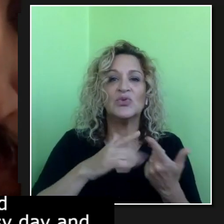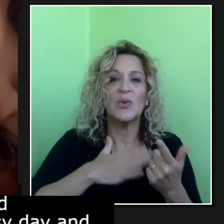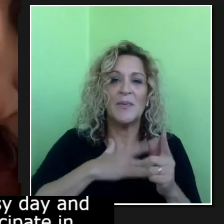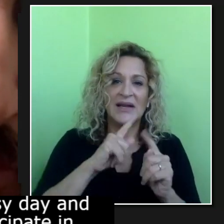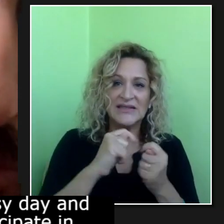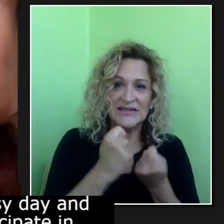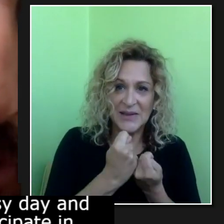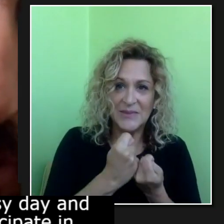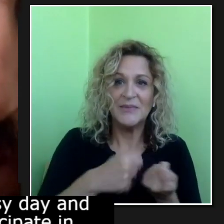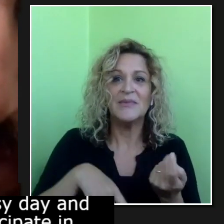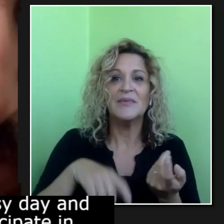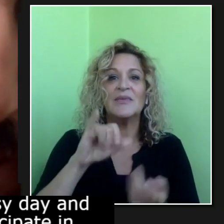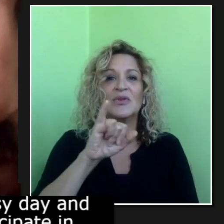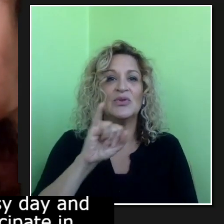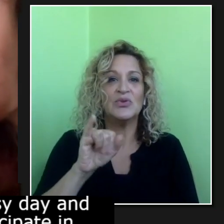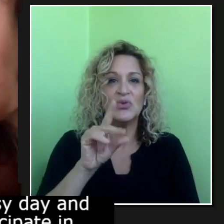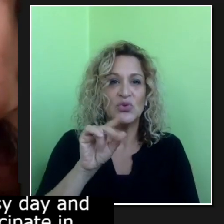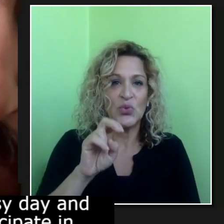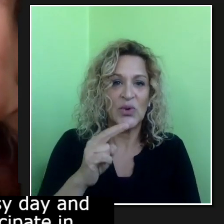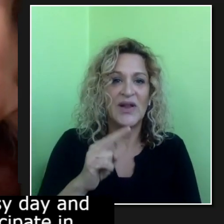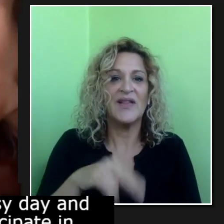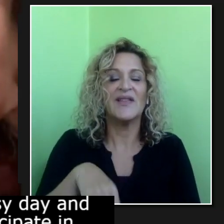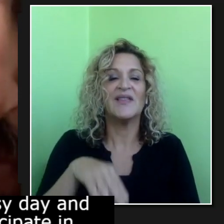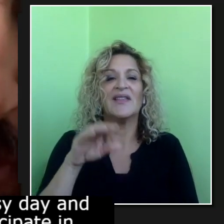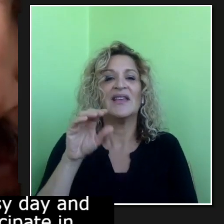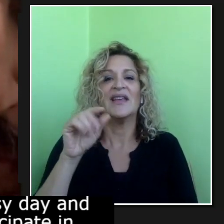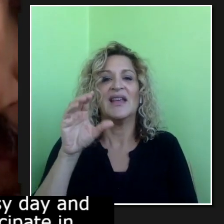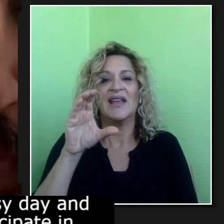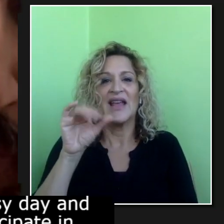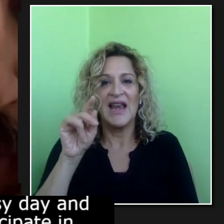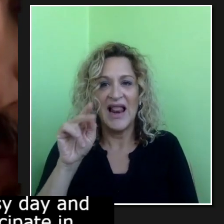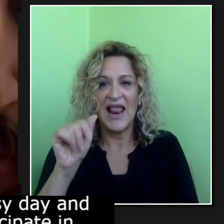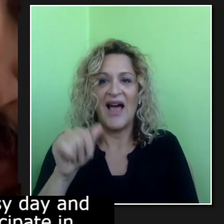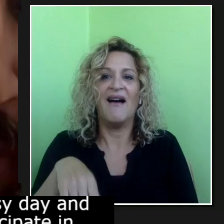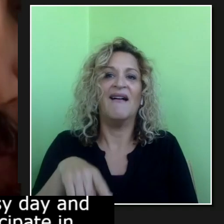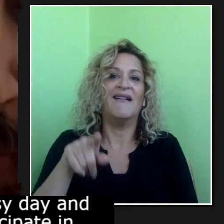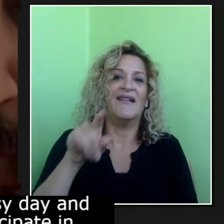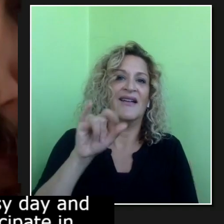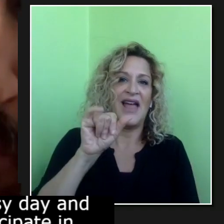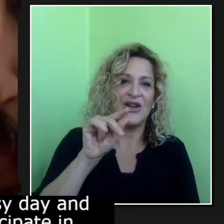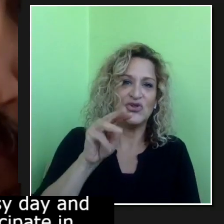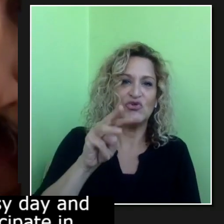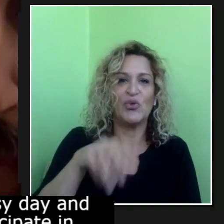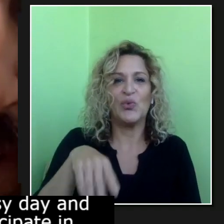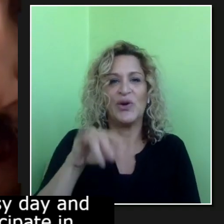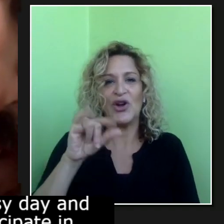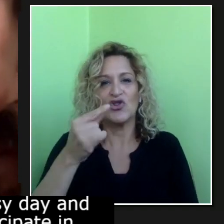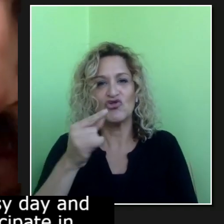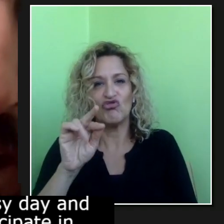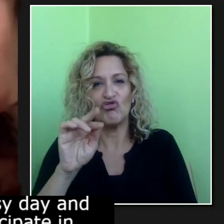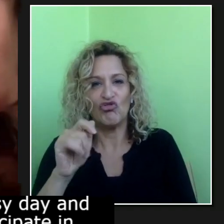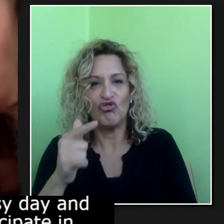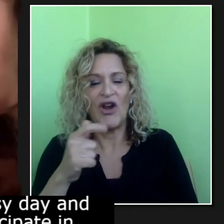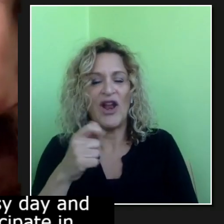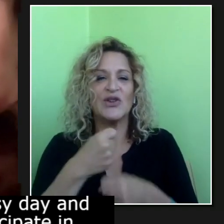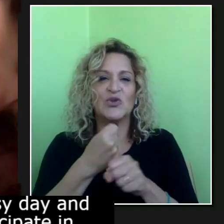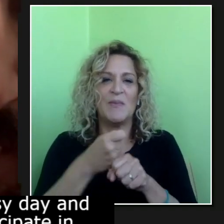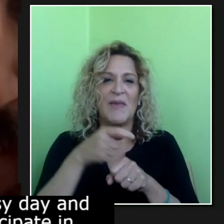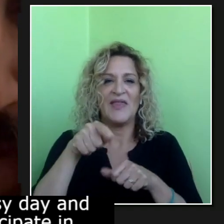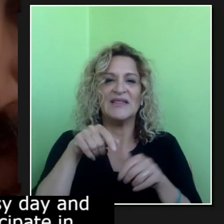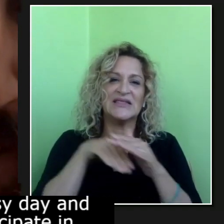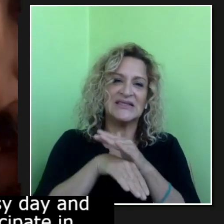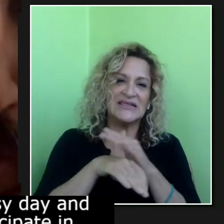Ganela, Judith, Jolly, and Greg, for making this initiative and SIG accessible and